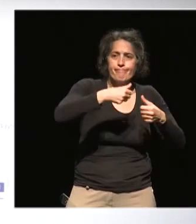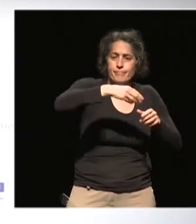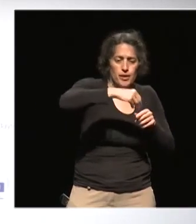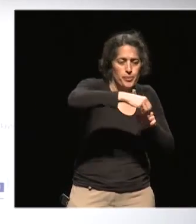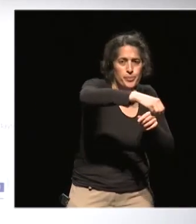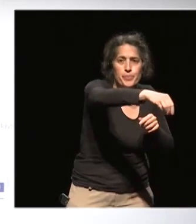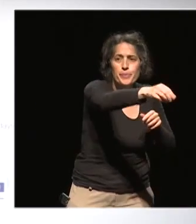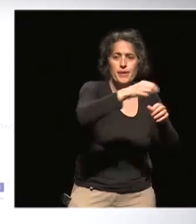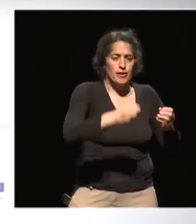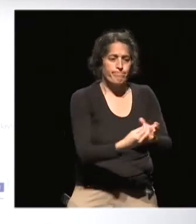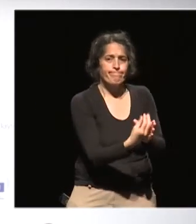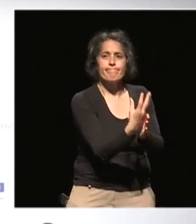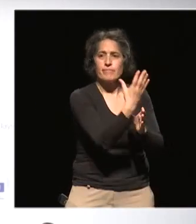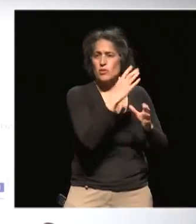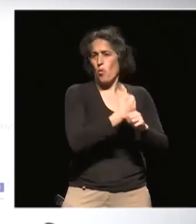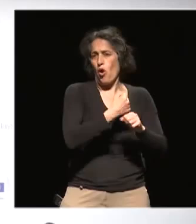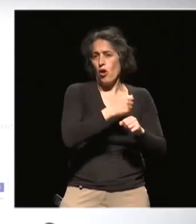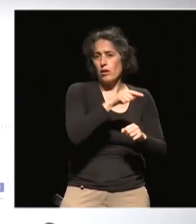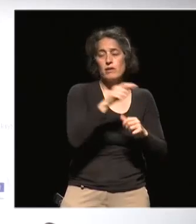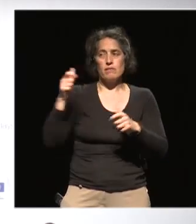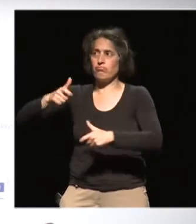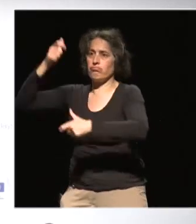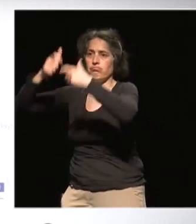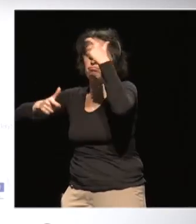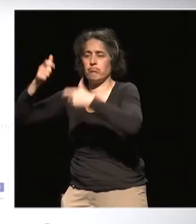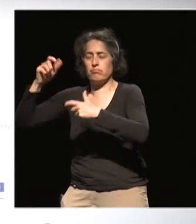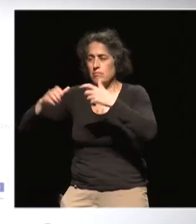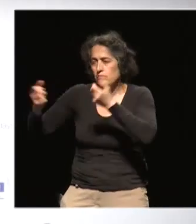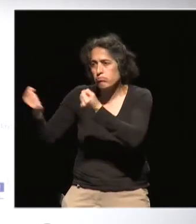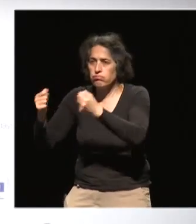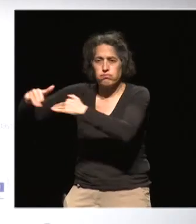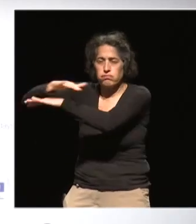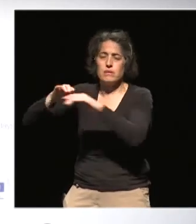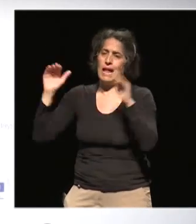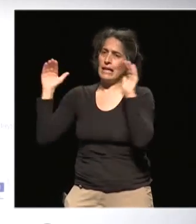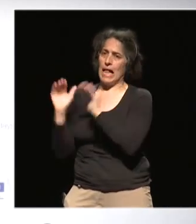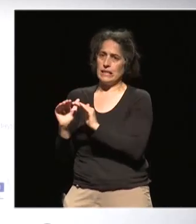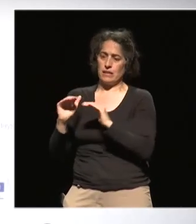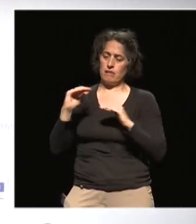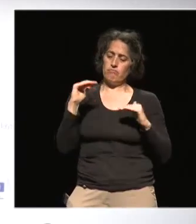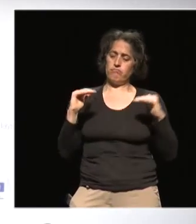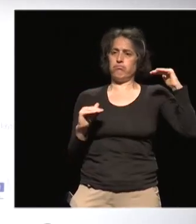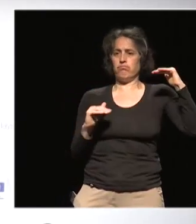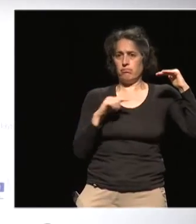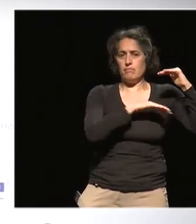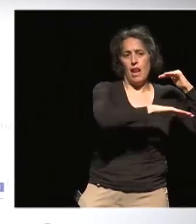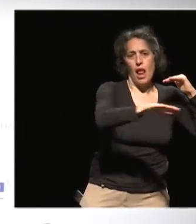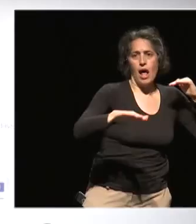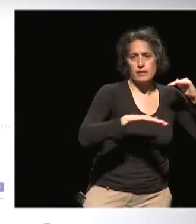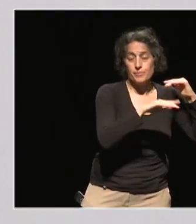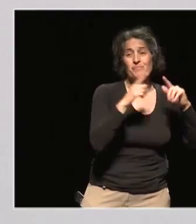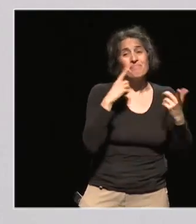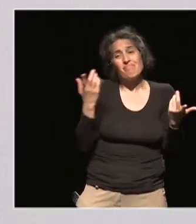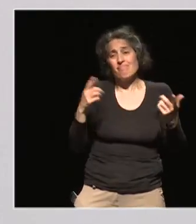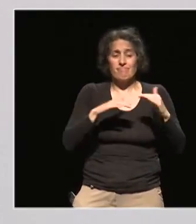the, that of imbalances, the degradation and so. And then we don't have any of the technology, we